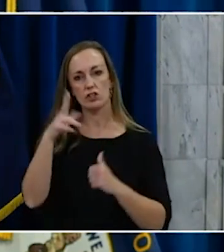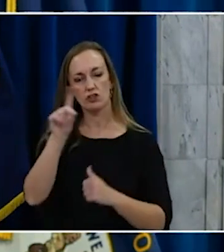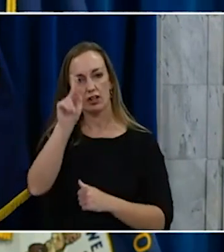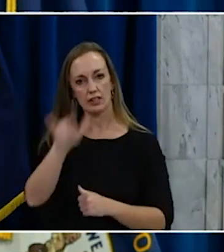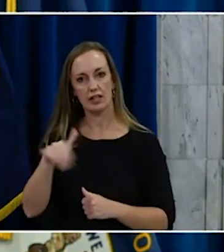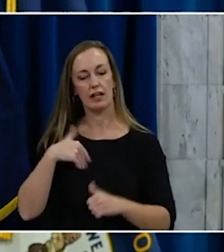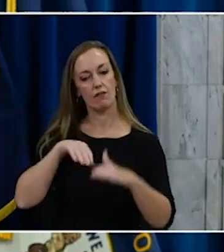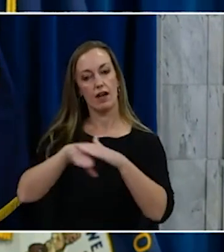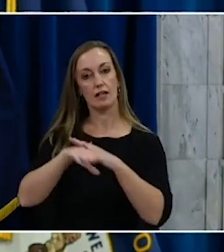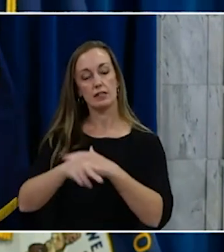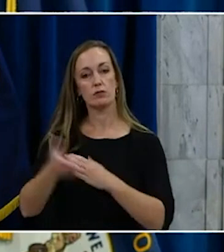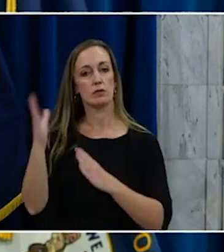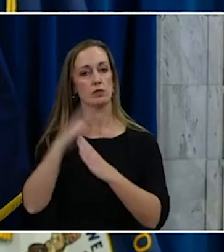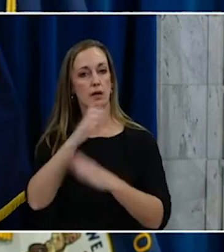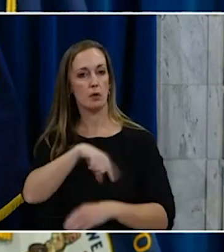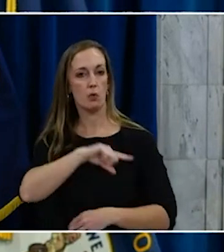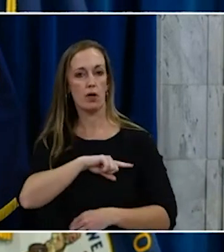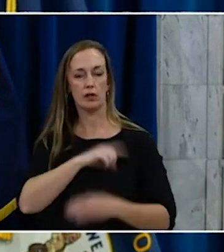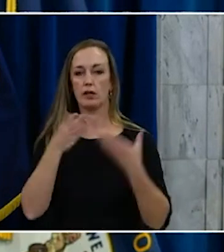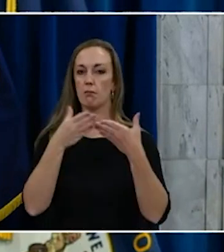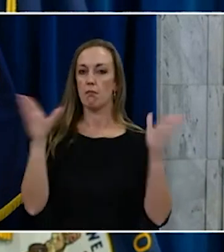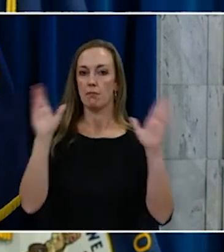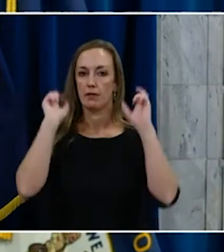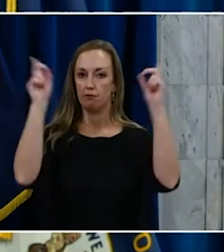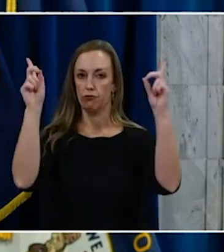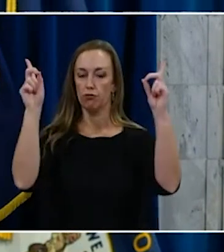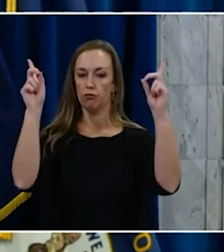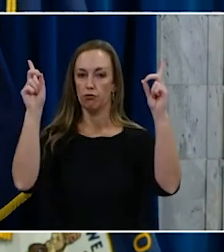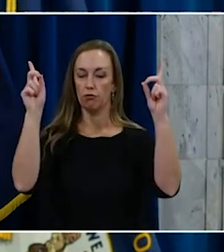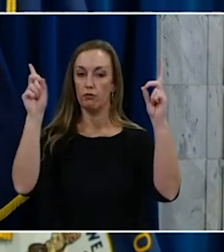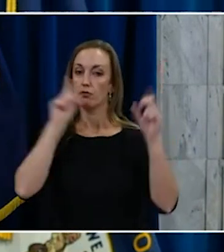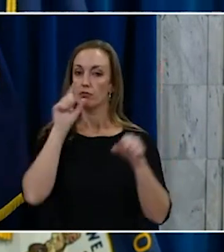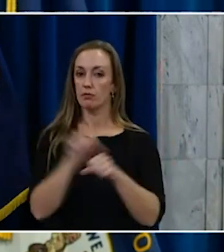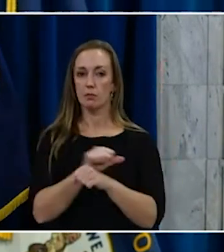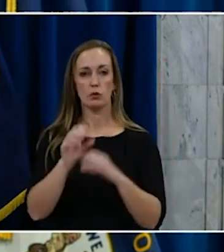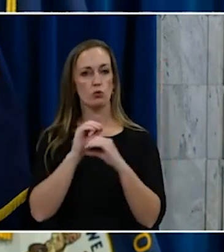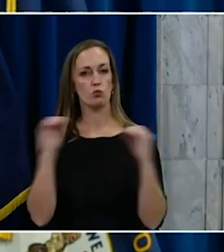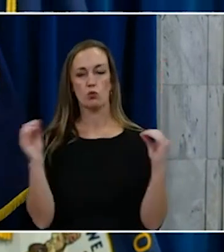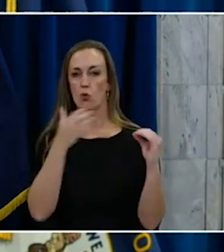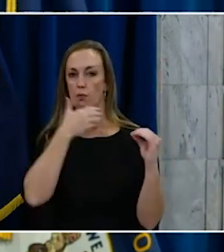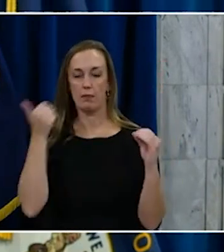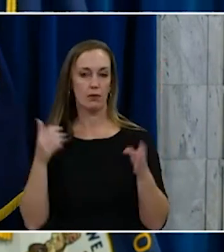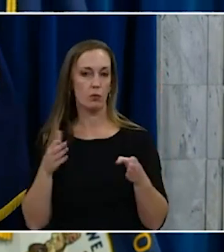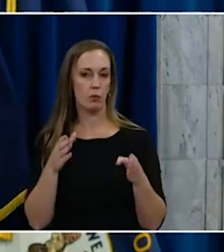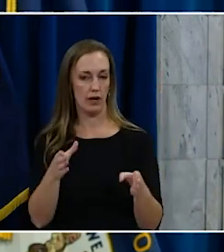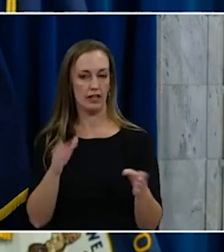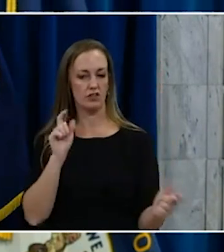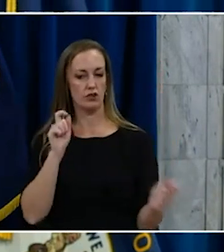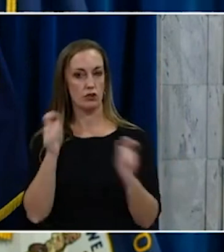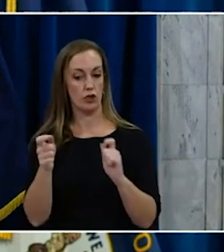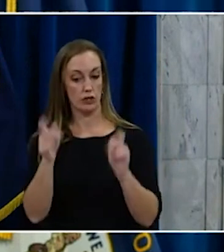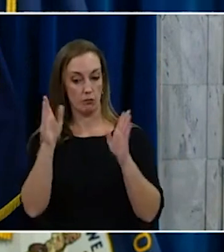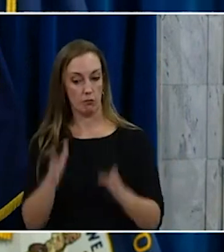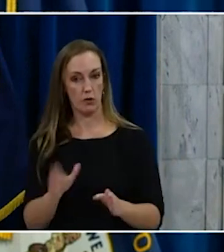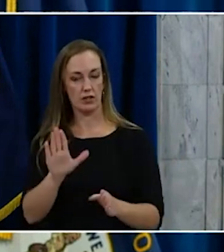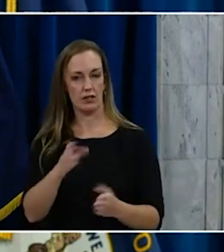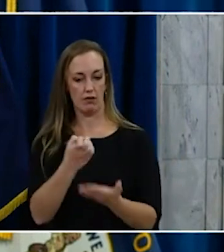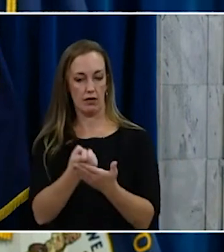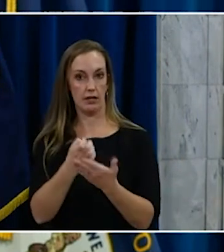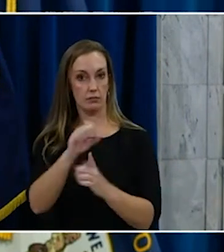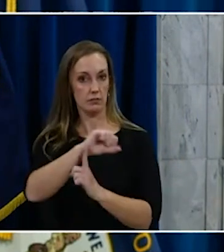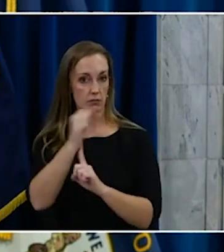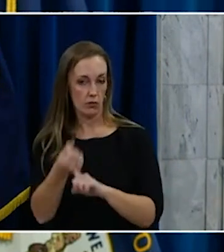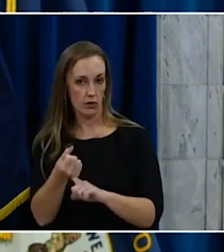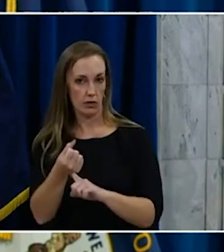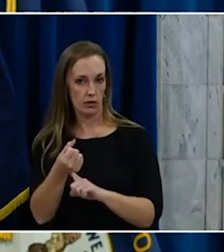to high-quality public education. In fact, there is no greater way to change a person's economic